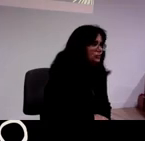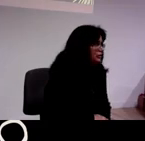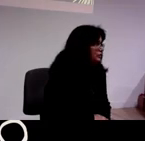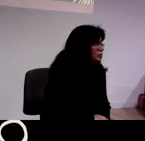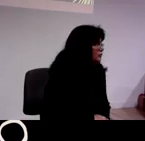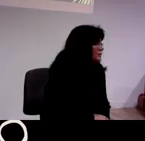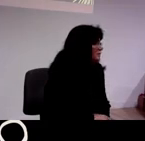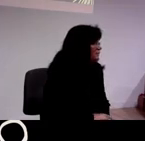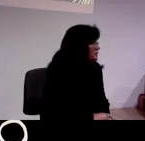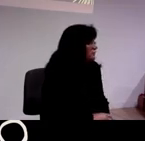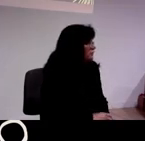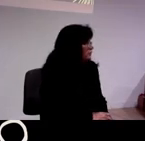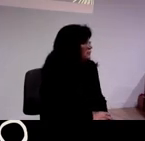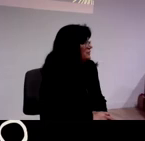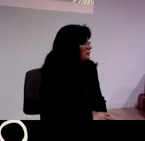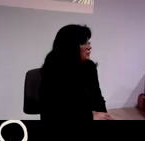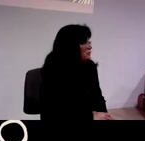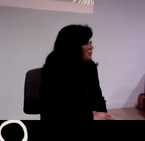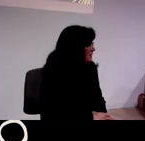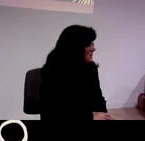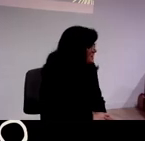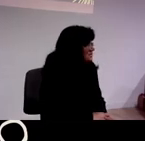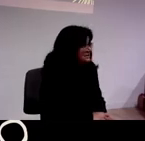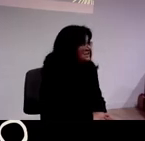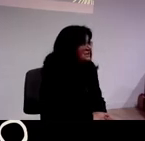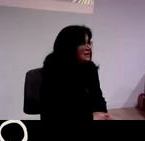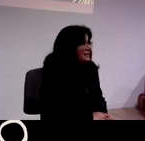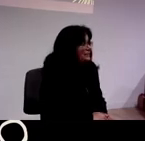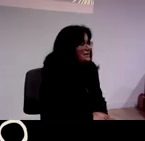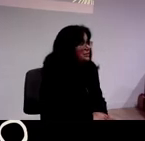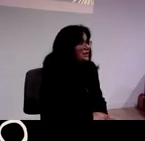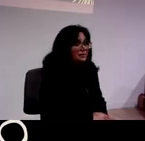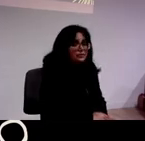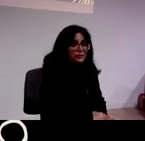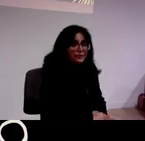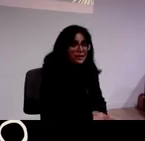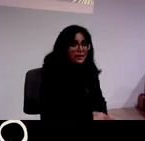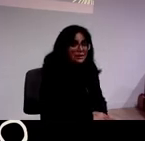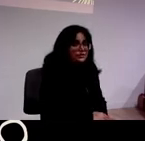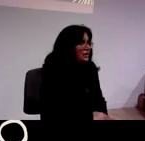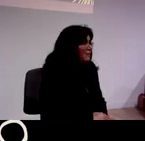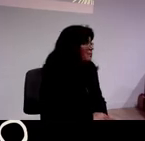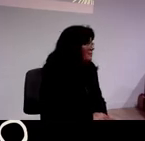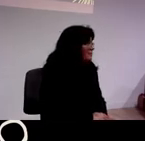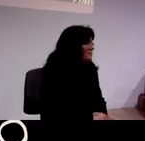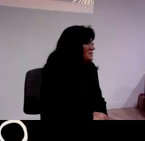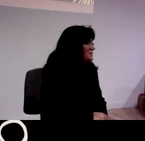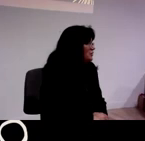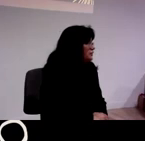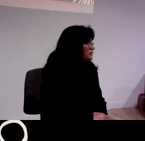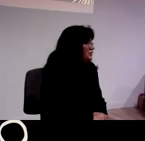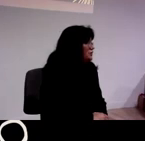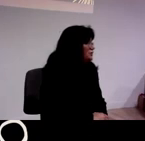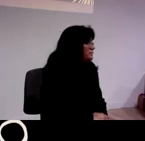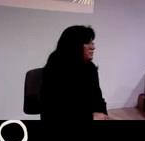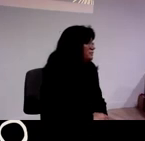language is the word for river. So if you're familiar with balona, that's where that comes from. And jalam is the